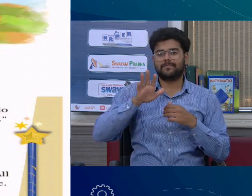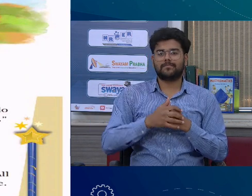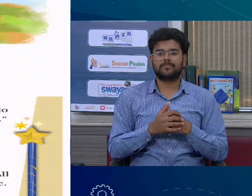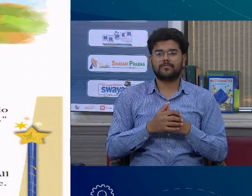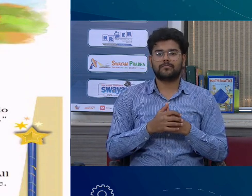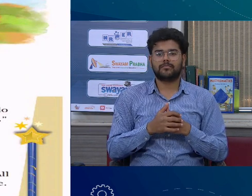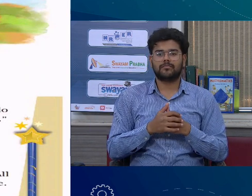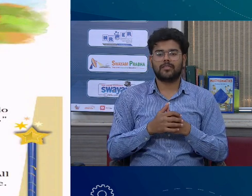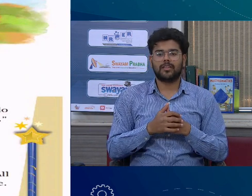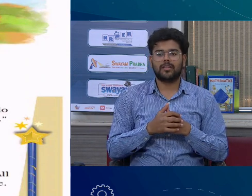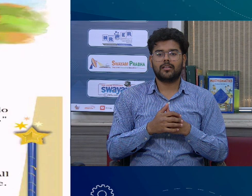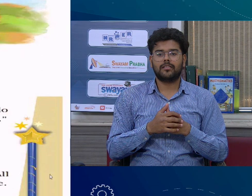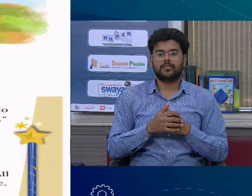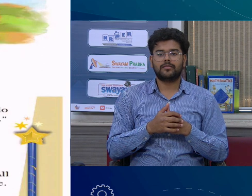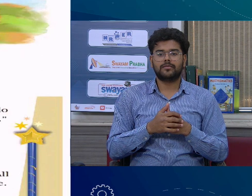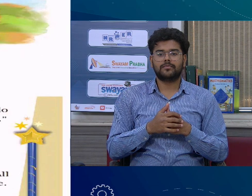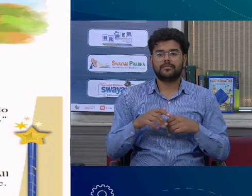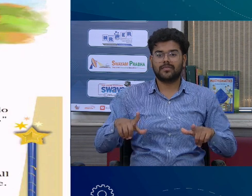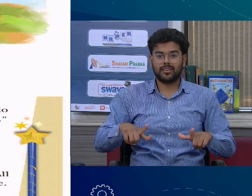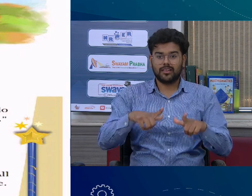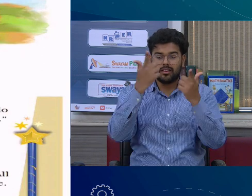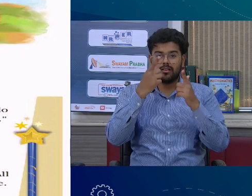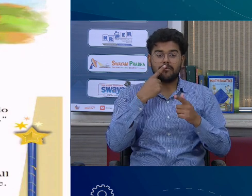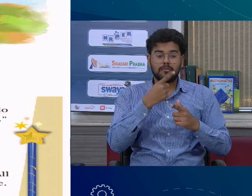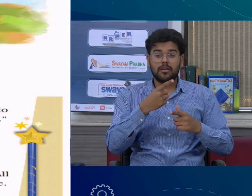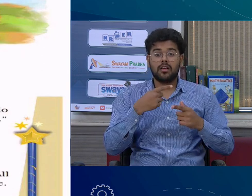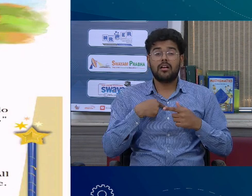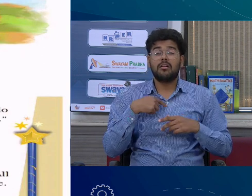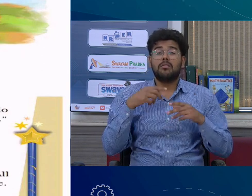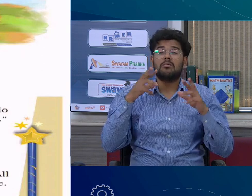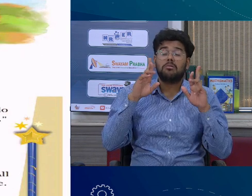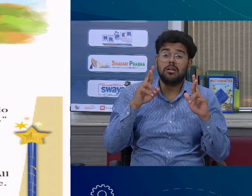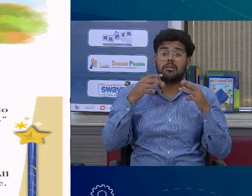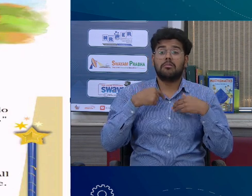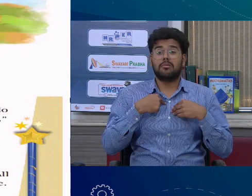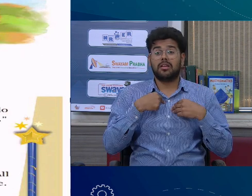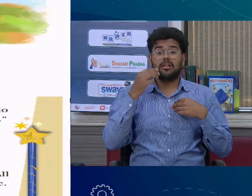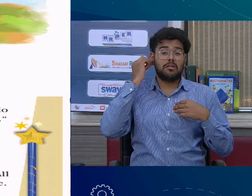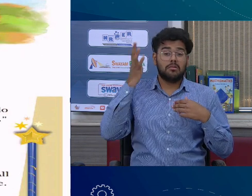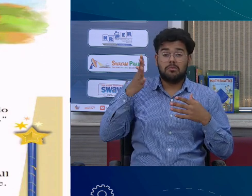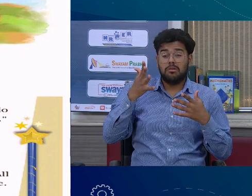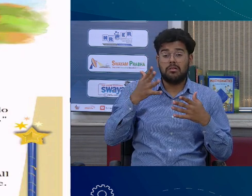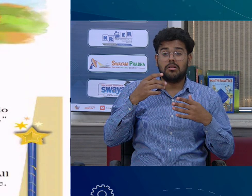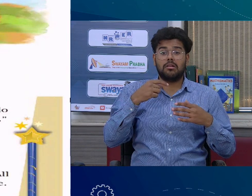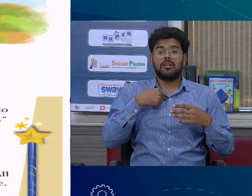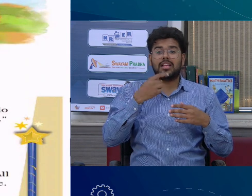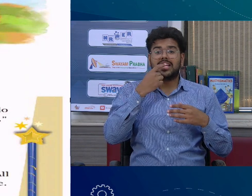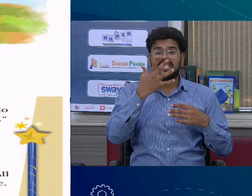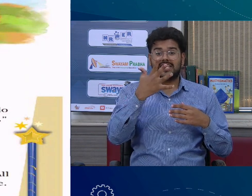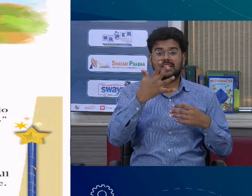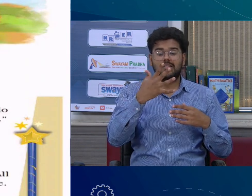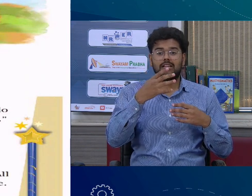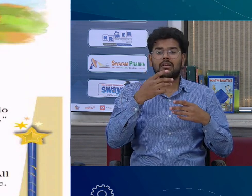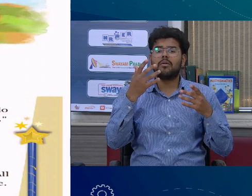I wish I had glass tree, glass leaves instead. Men do not steal